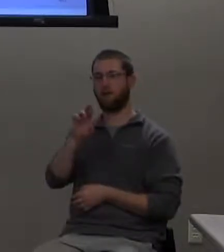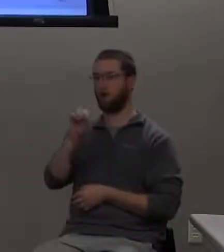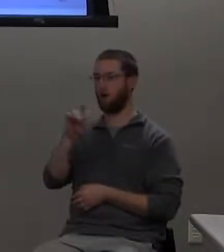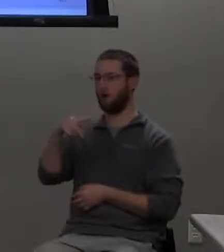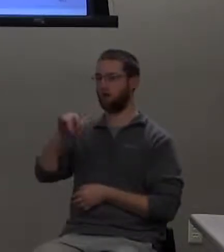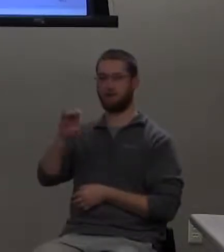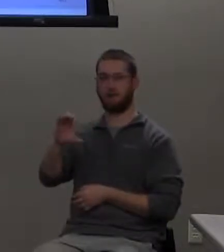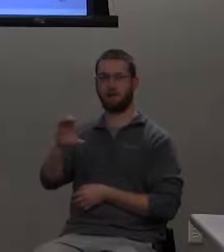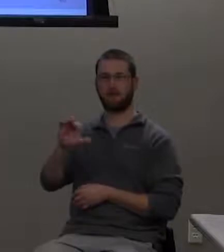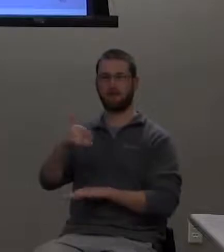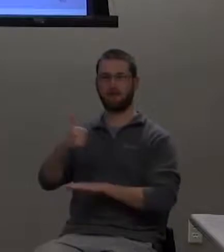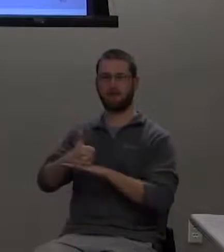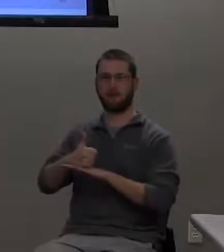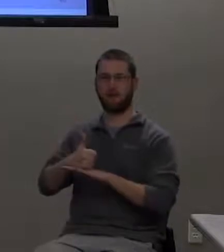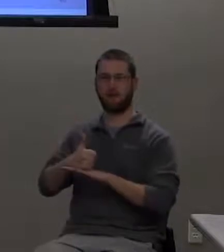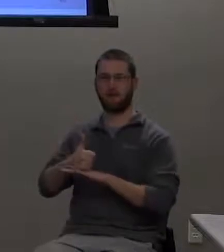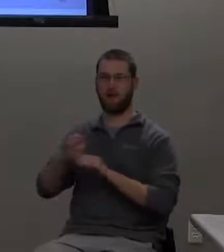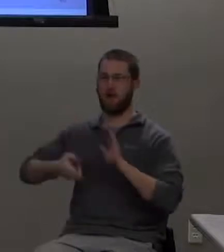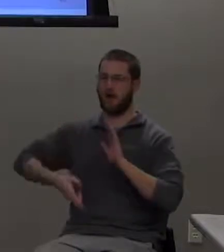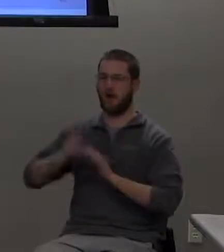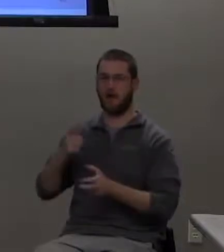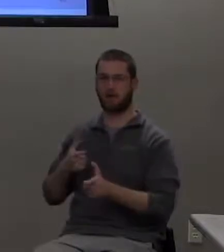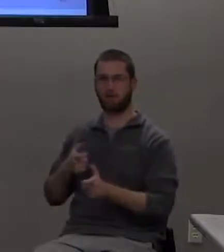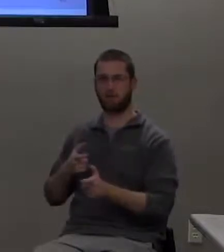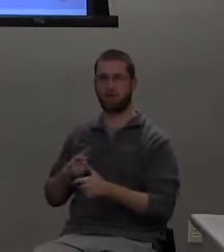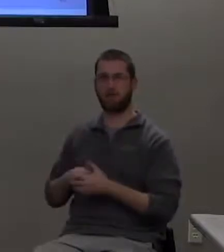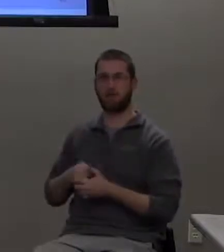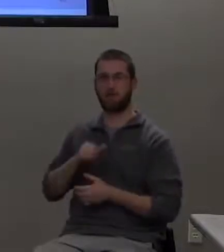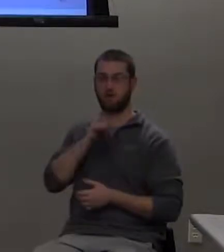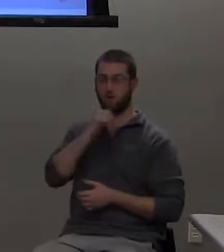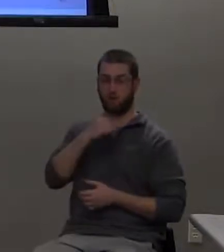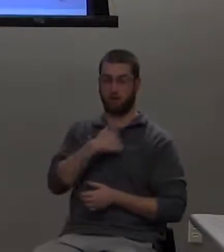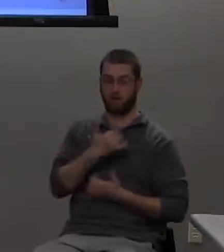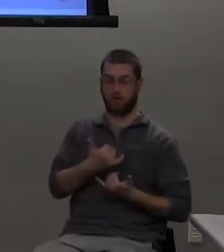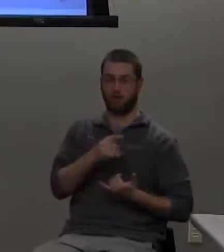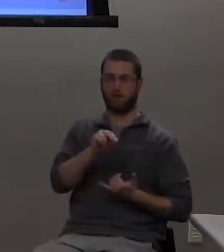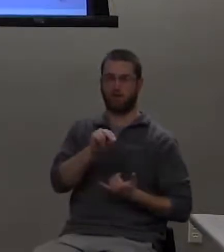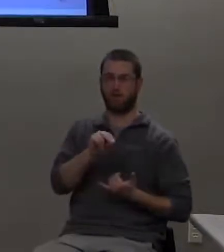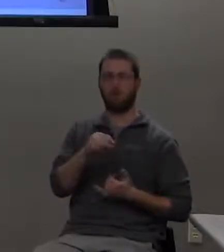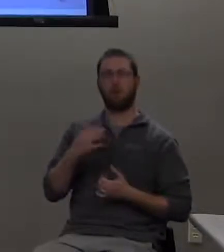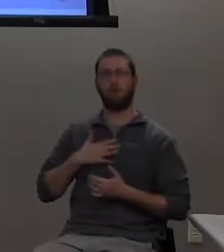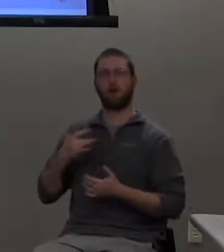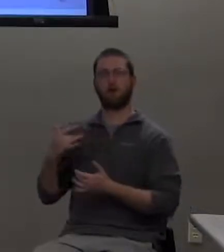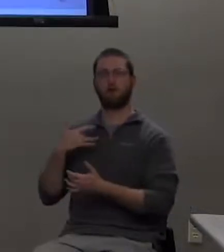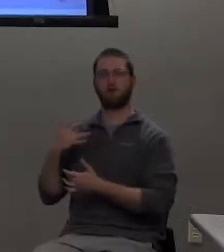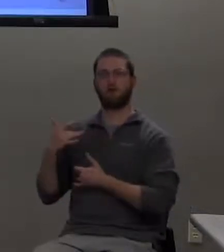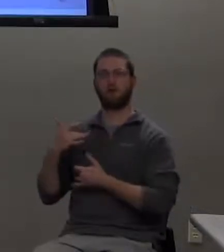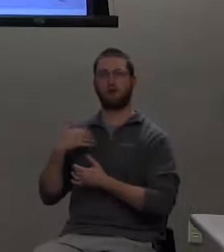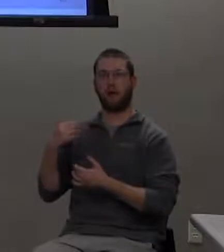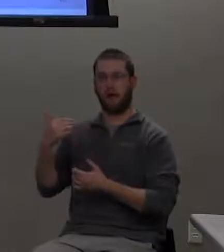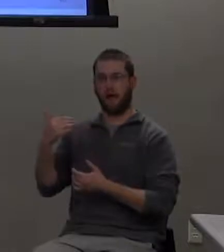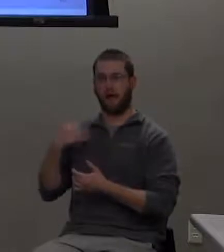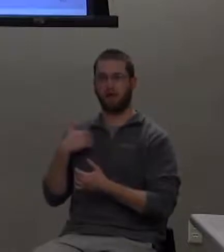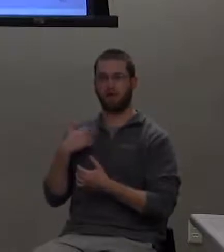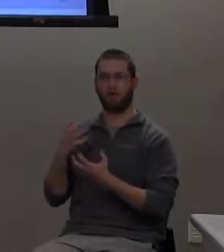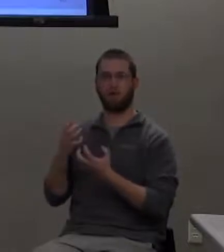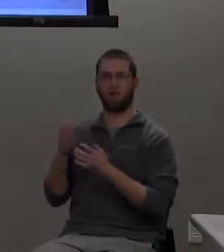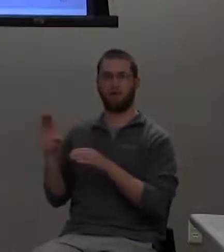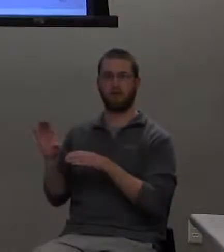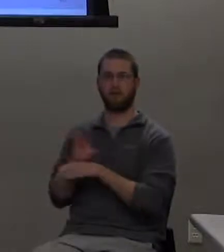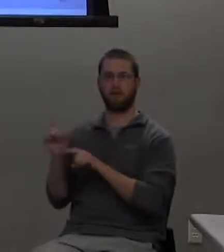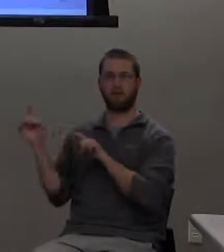your community and high speed. I'm not saying you don't have it now. My concern is, do we have it in the places where they're going to want to locate the